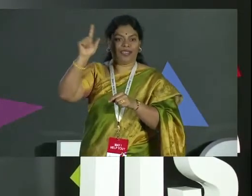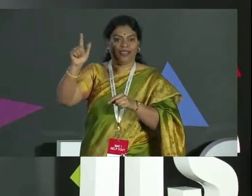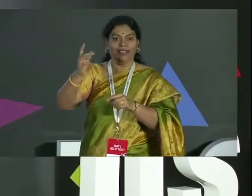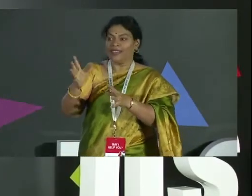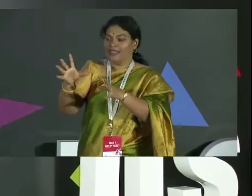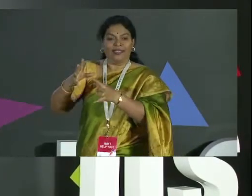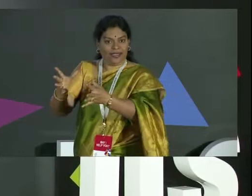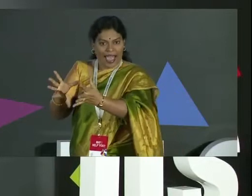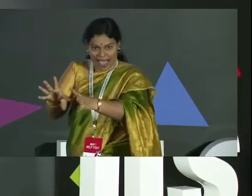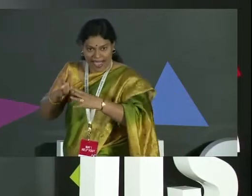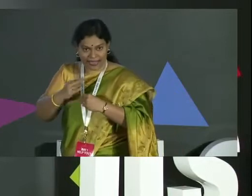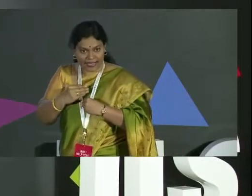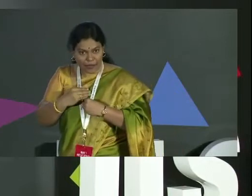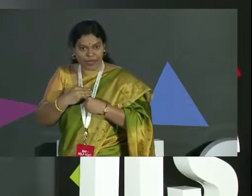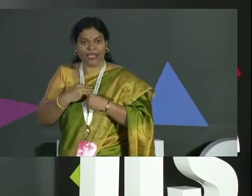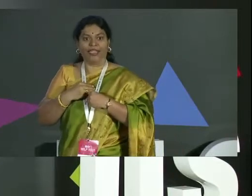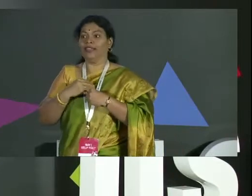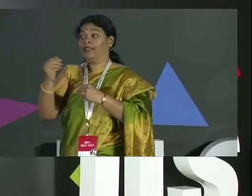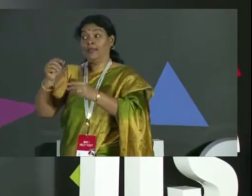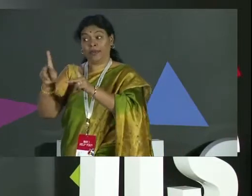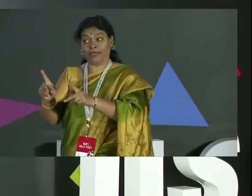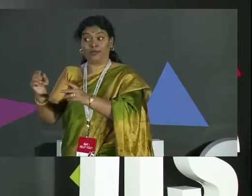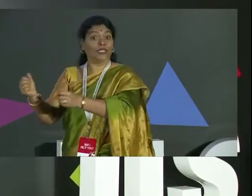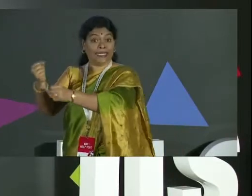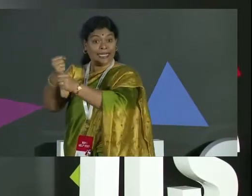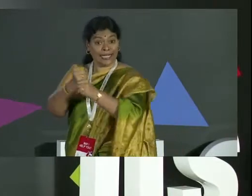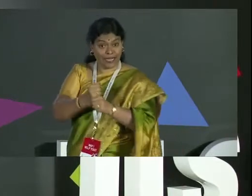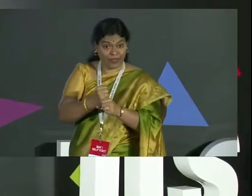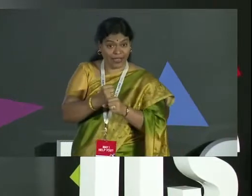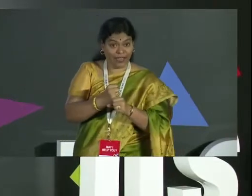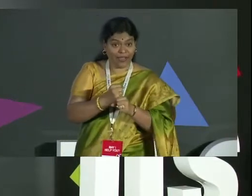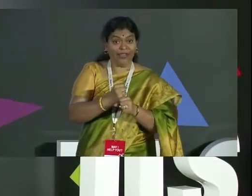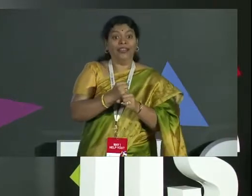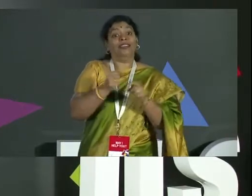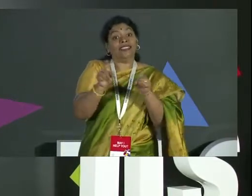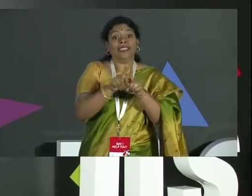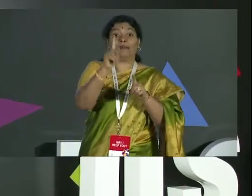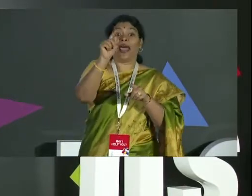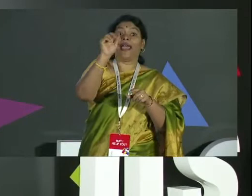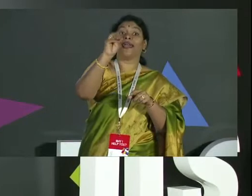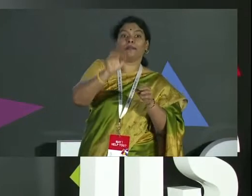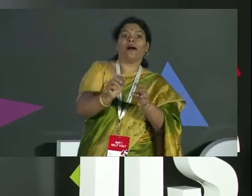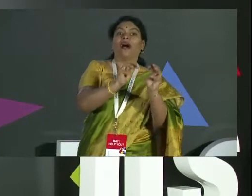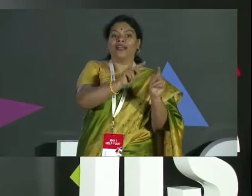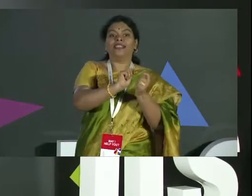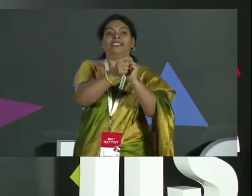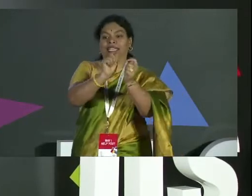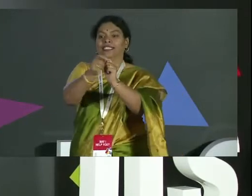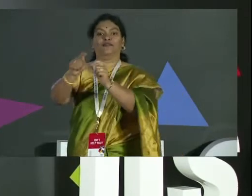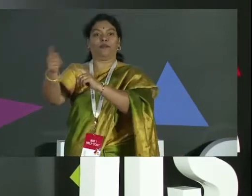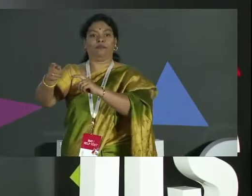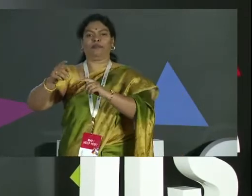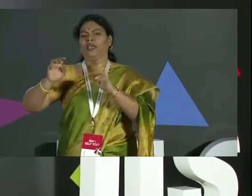doing a favor to the person giving charity, because he's taking a karmic debt on his soul. Fantastic. Incredible insight.